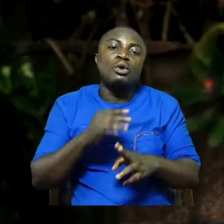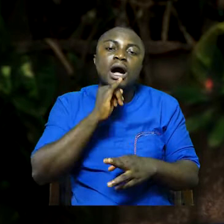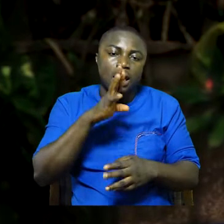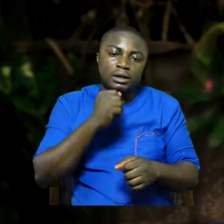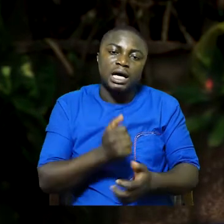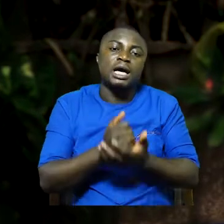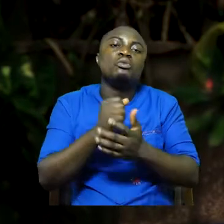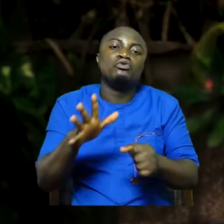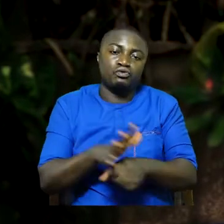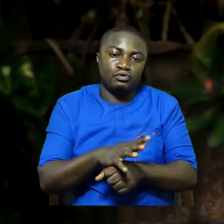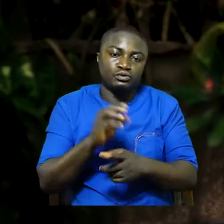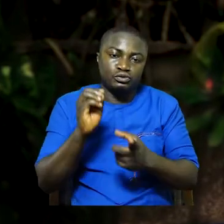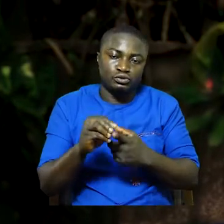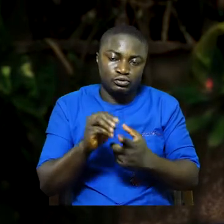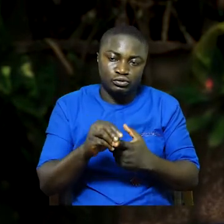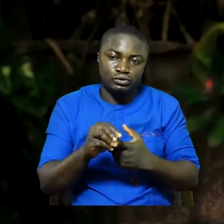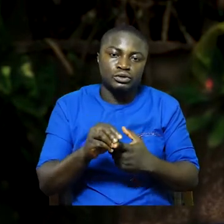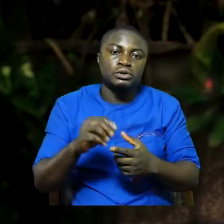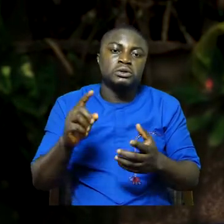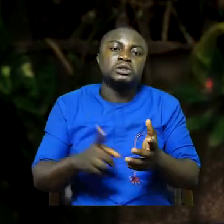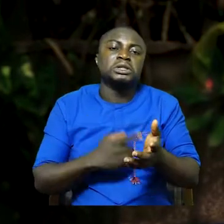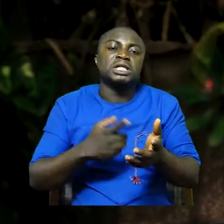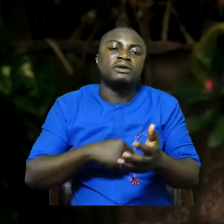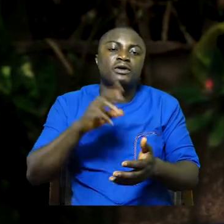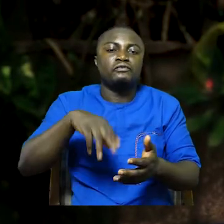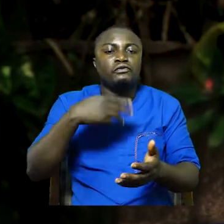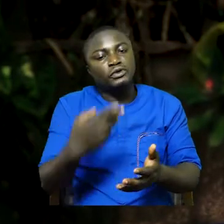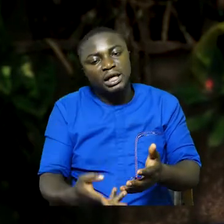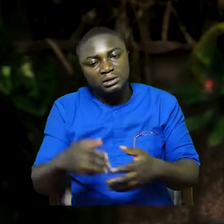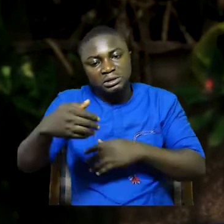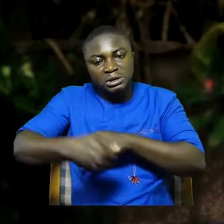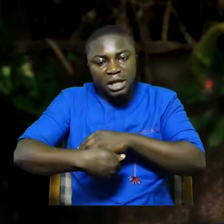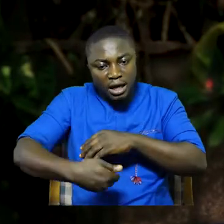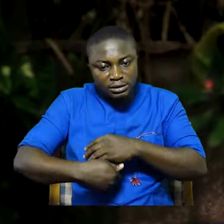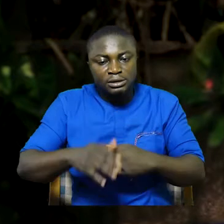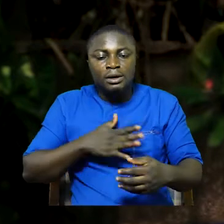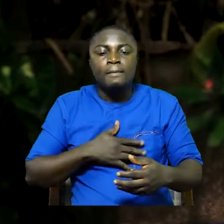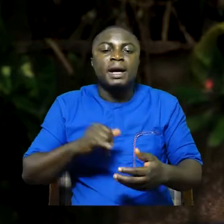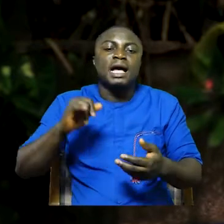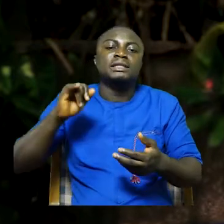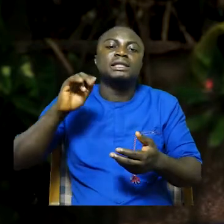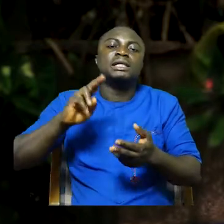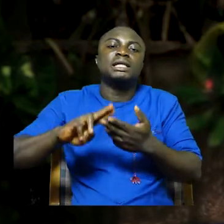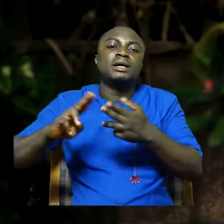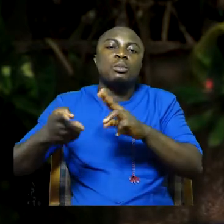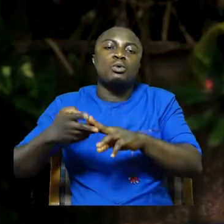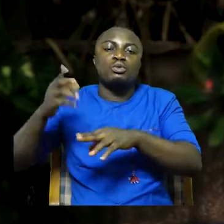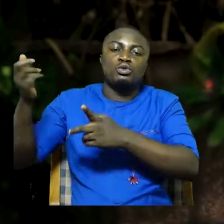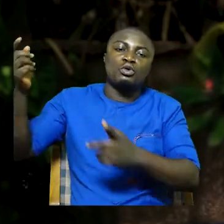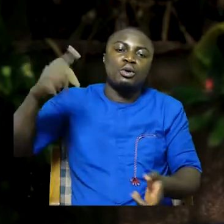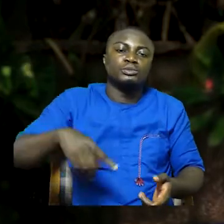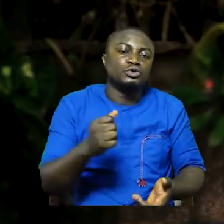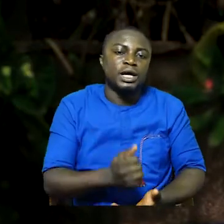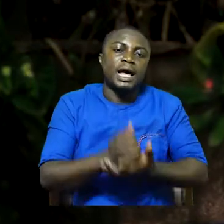So my neighbors have been very, very helpful. Like, sometimes I fall down in the middle of the night. My neighbor will climb the